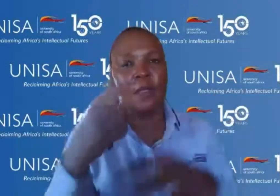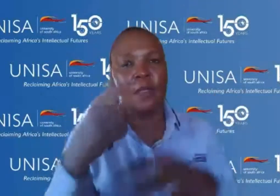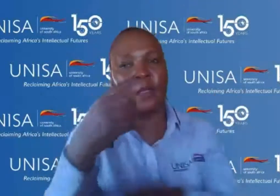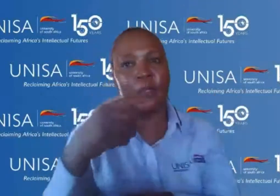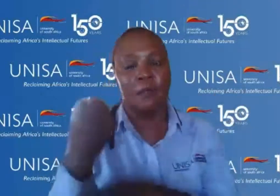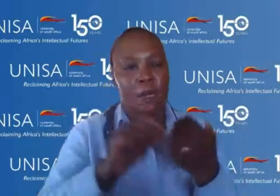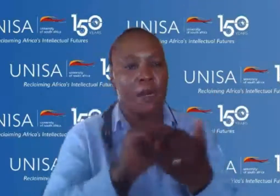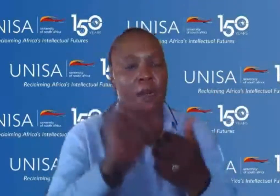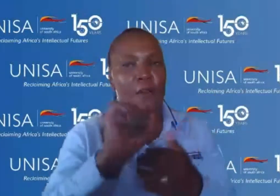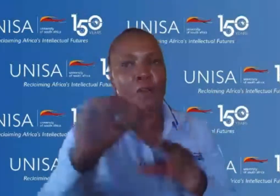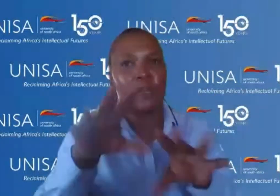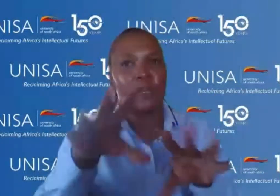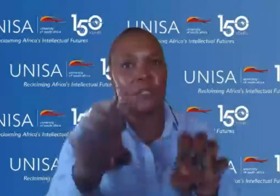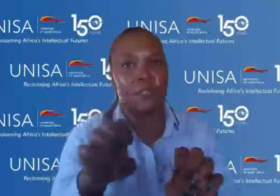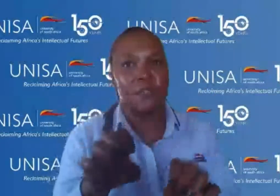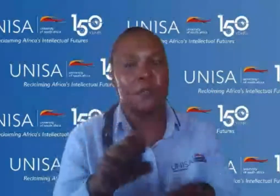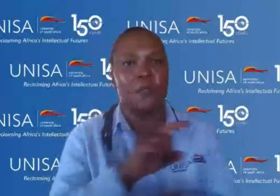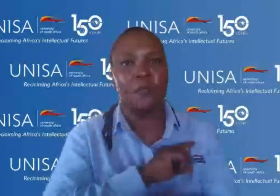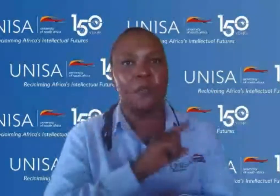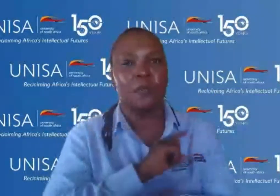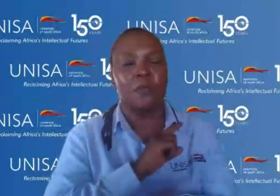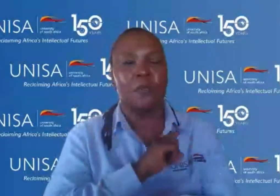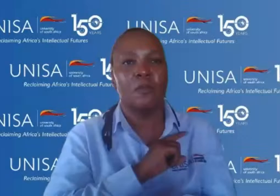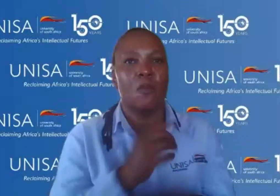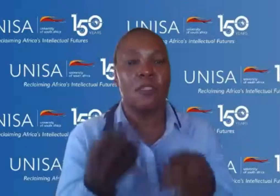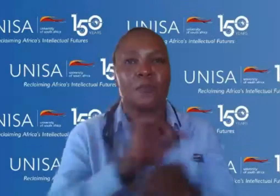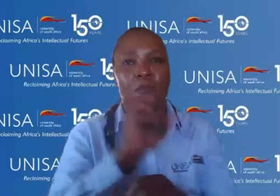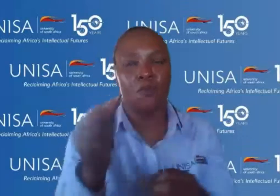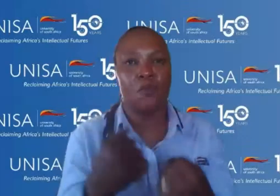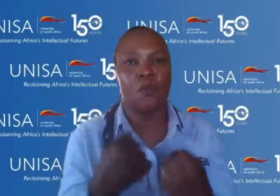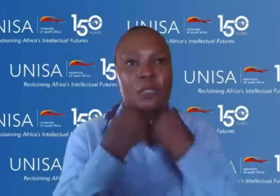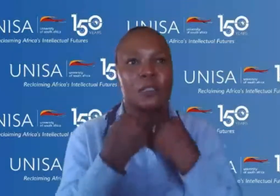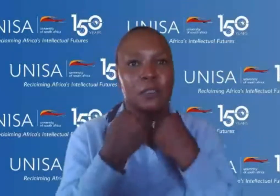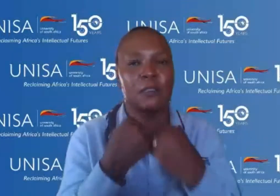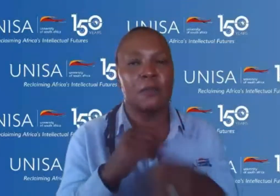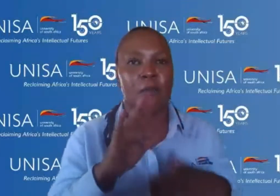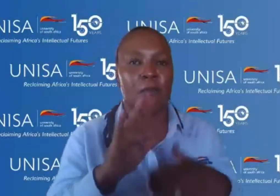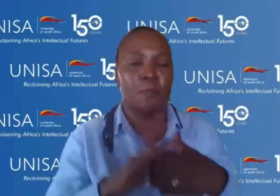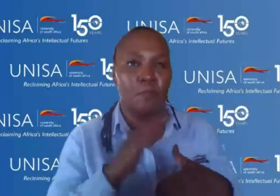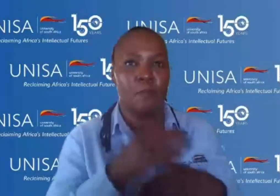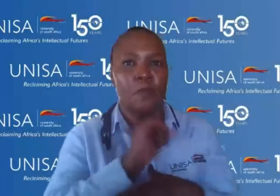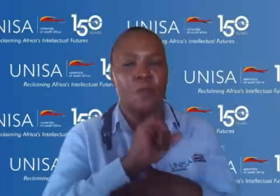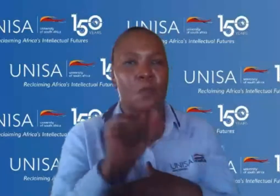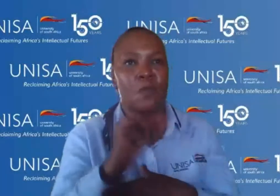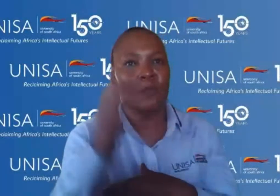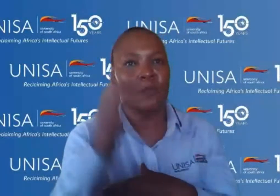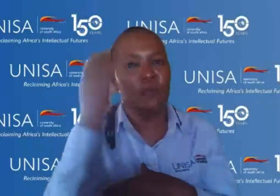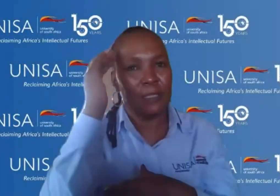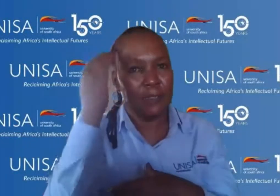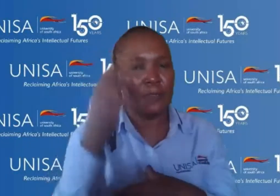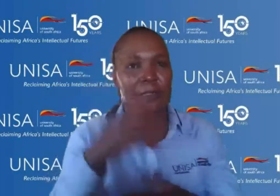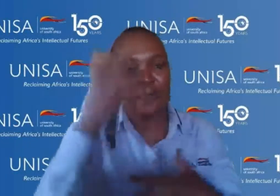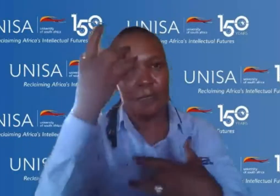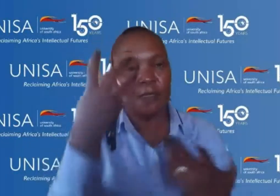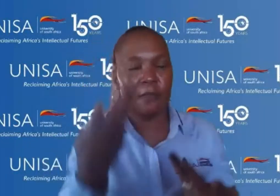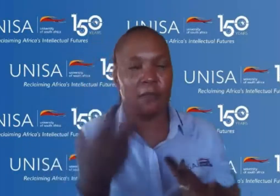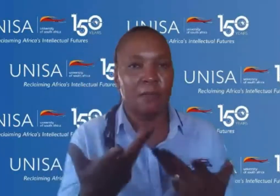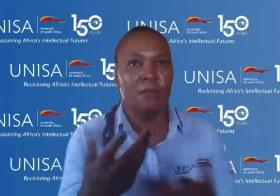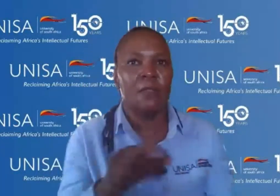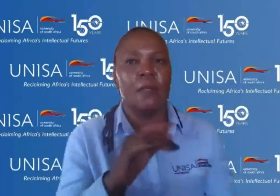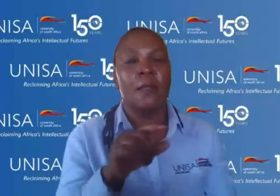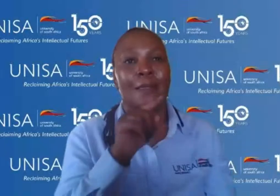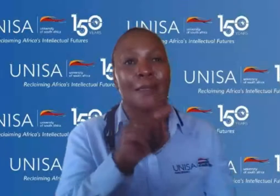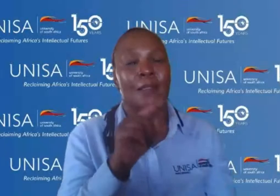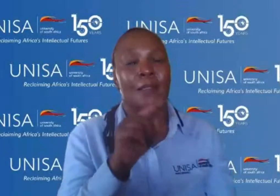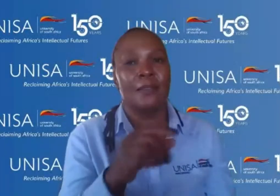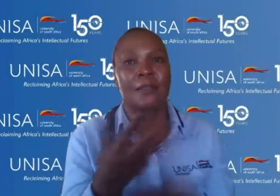exam due or submit your assignments due to your mental condition. Maybe by then you would